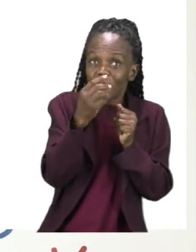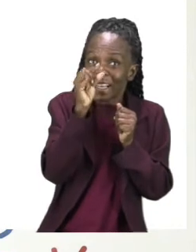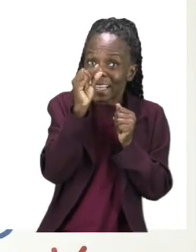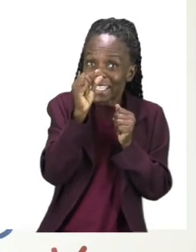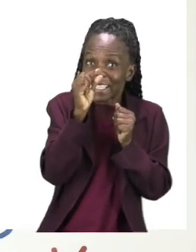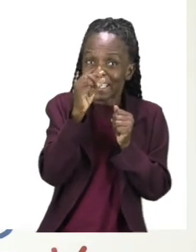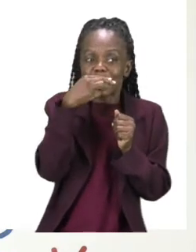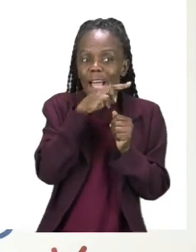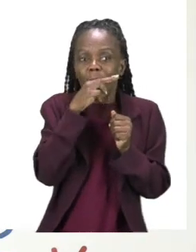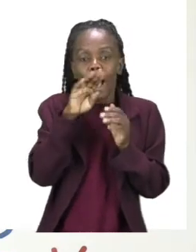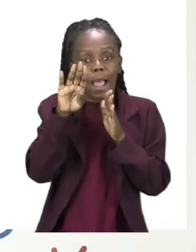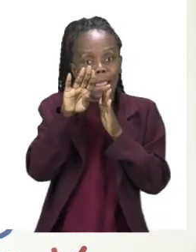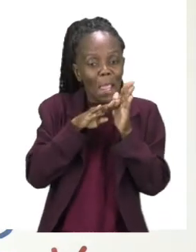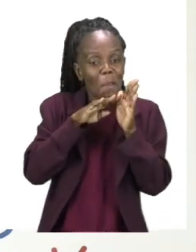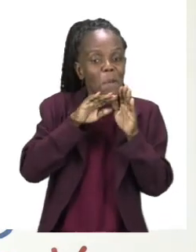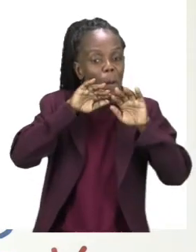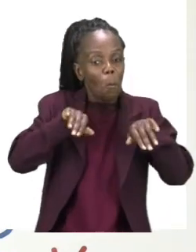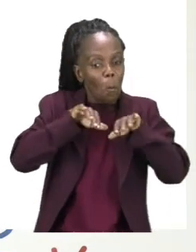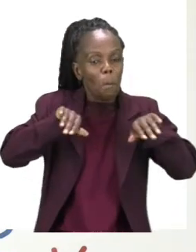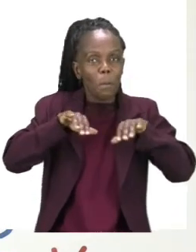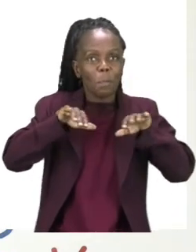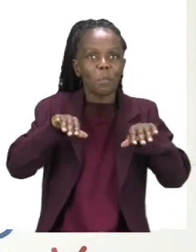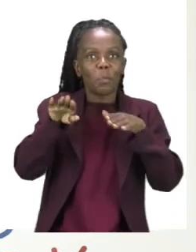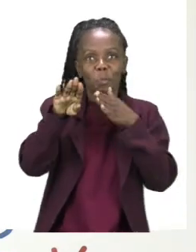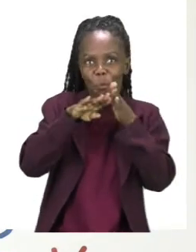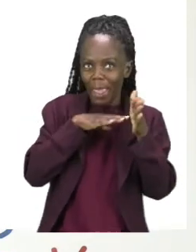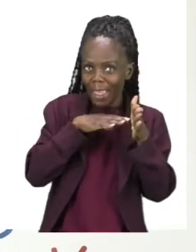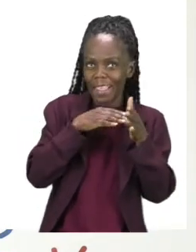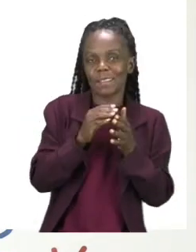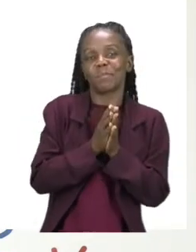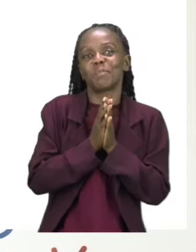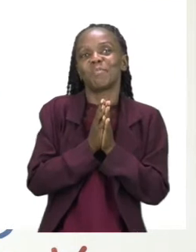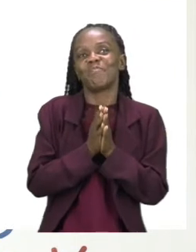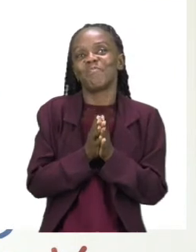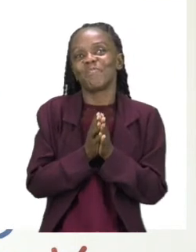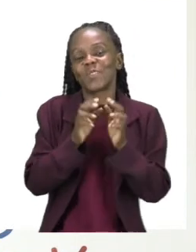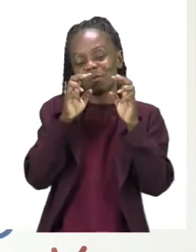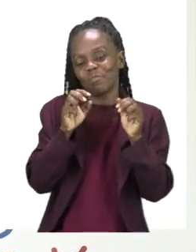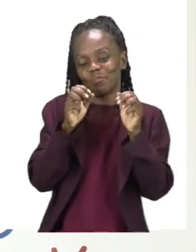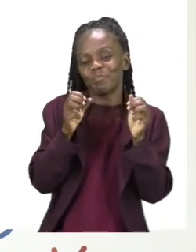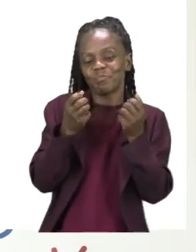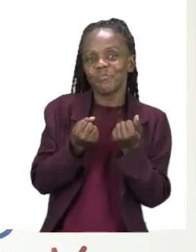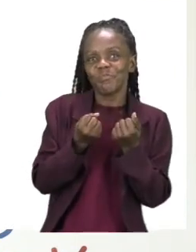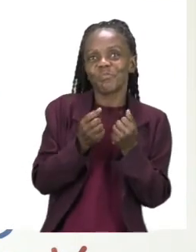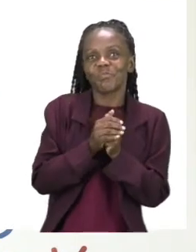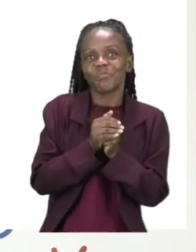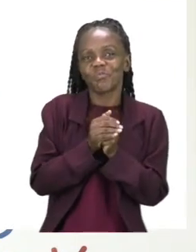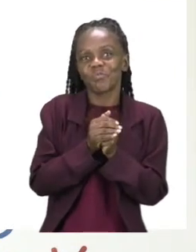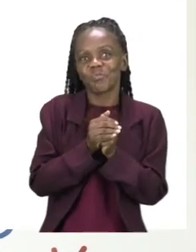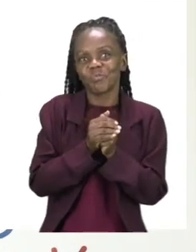swimming back. Yay! She found her ducks. All 5 of her